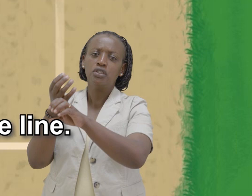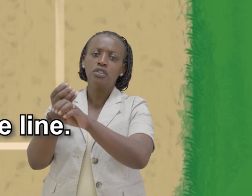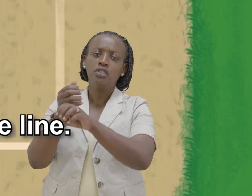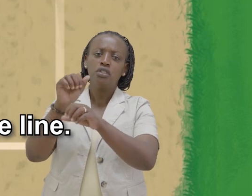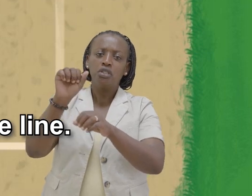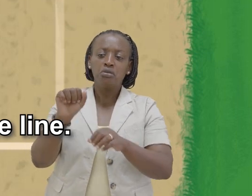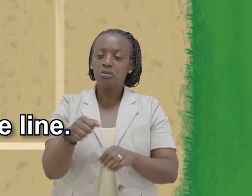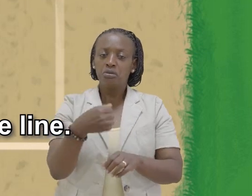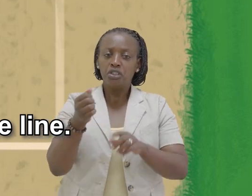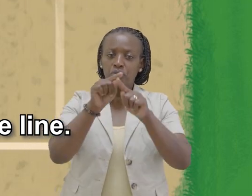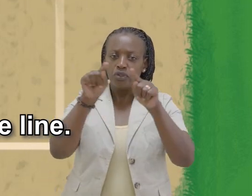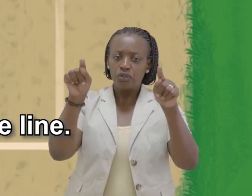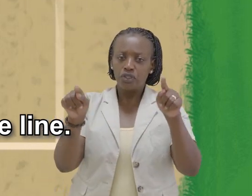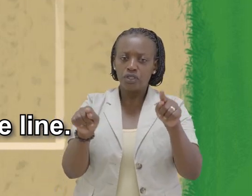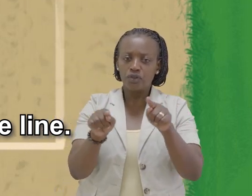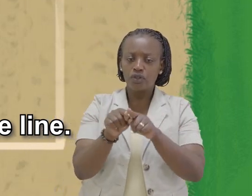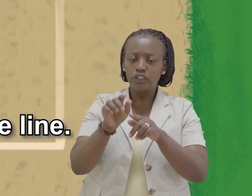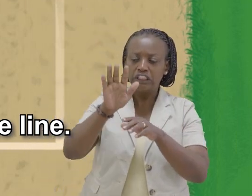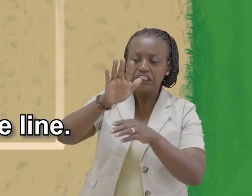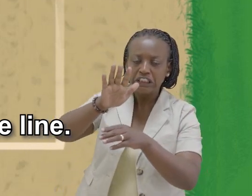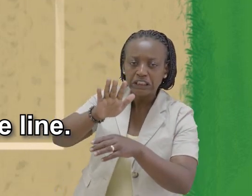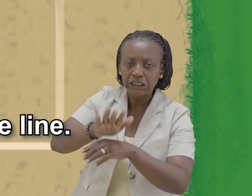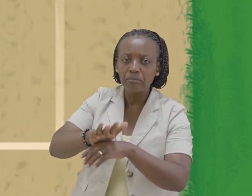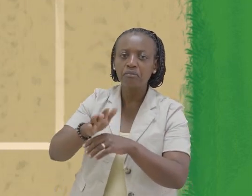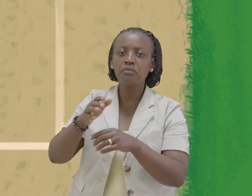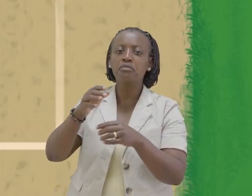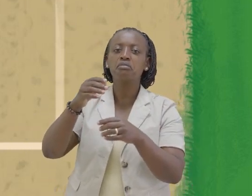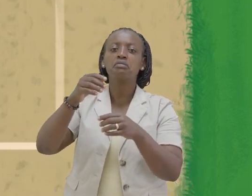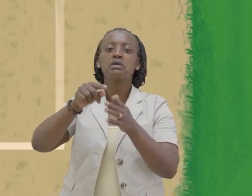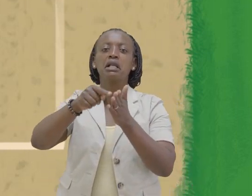You can't skip a rectangle or step on the line.